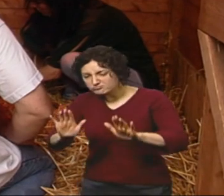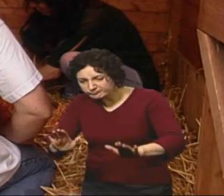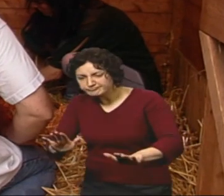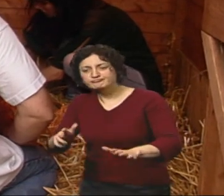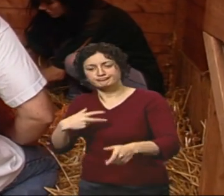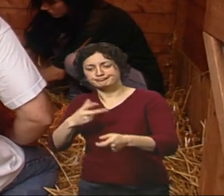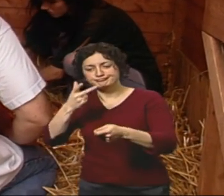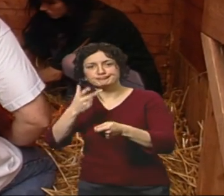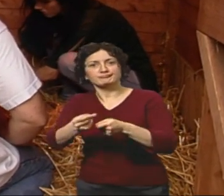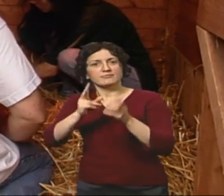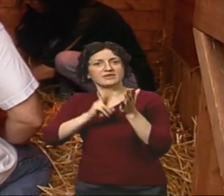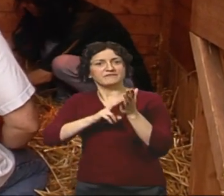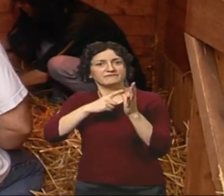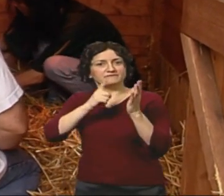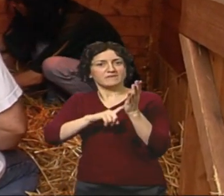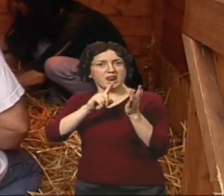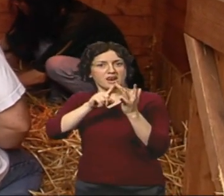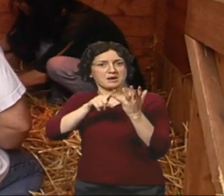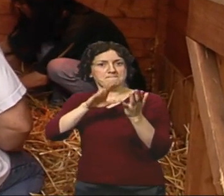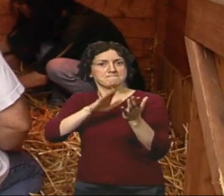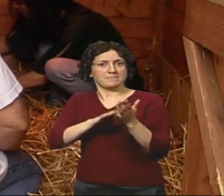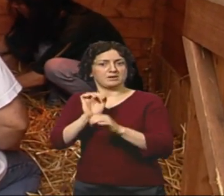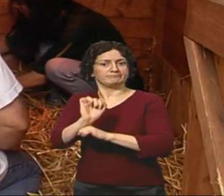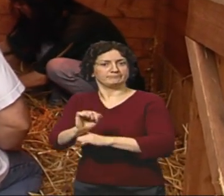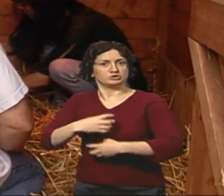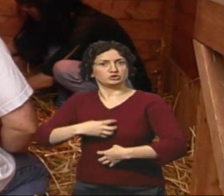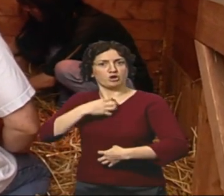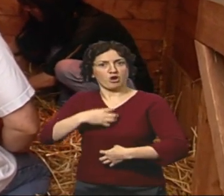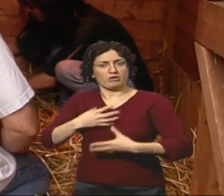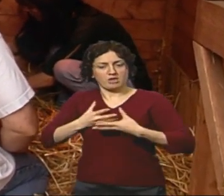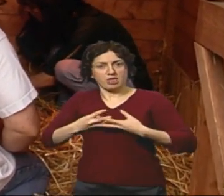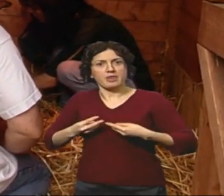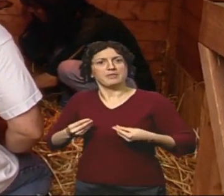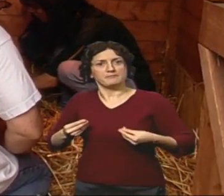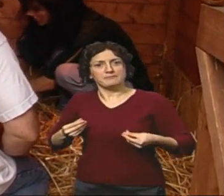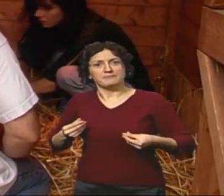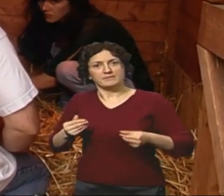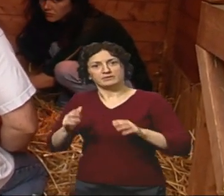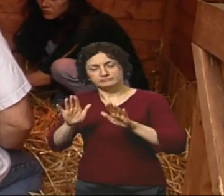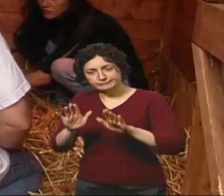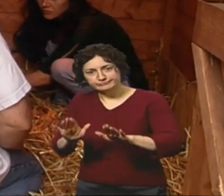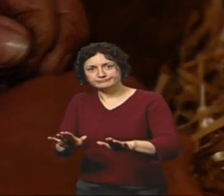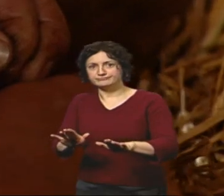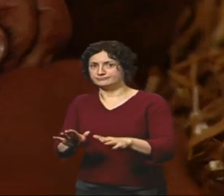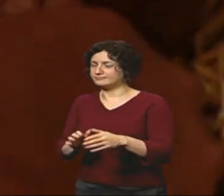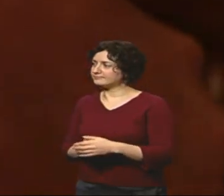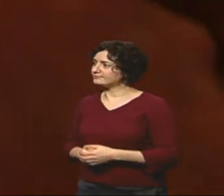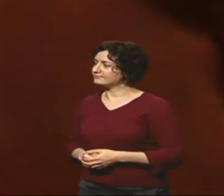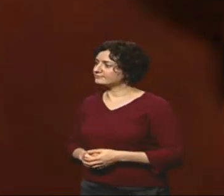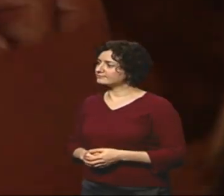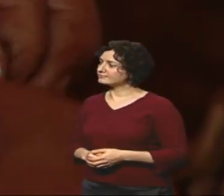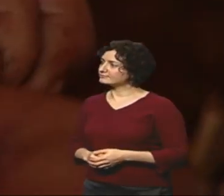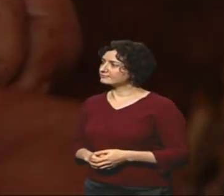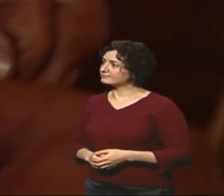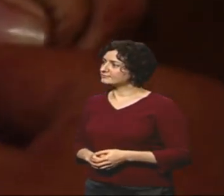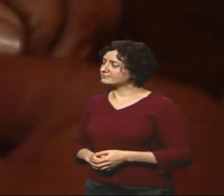give him a shot of Valium just to try and placate him right the way down, and a shot of antibiotic to